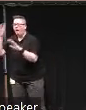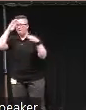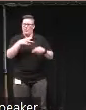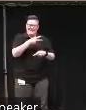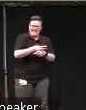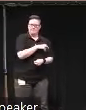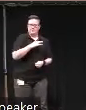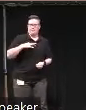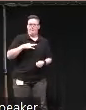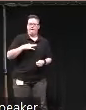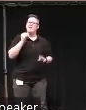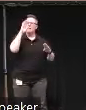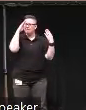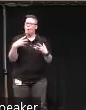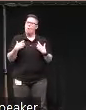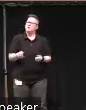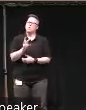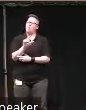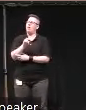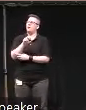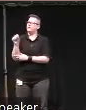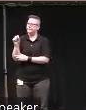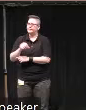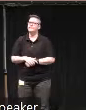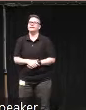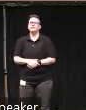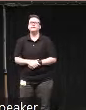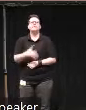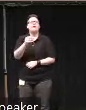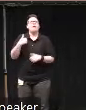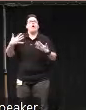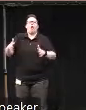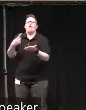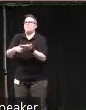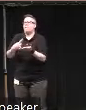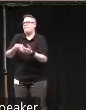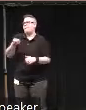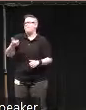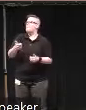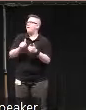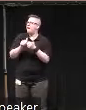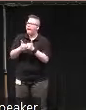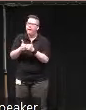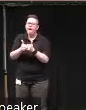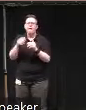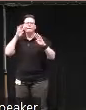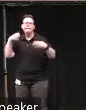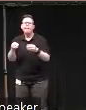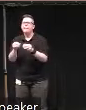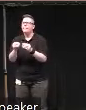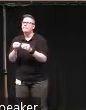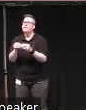focus on wellness. And I touched a little bit about how we want to focus more